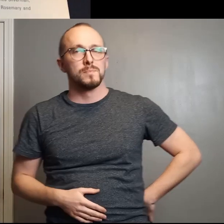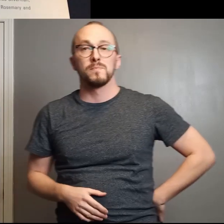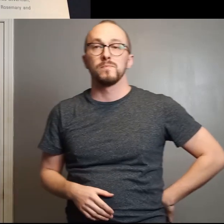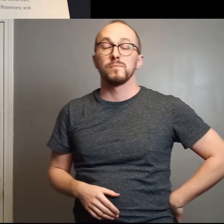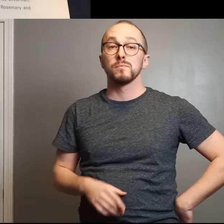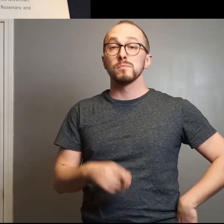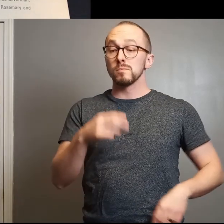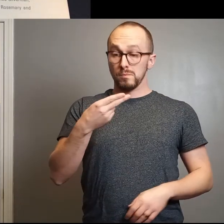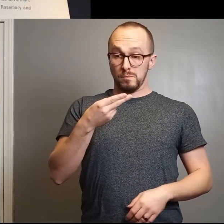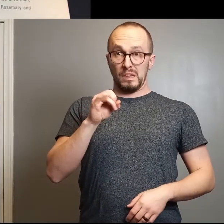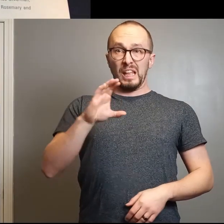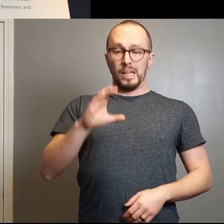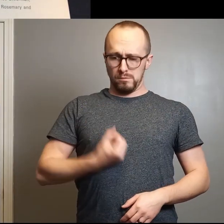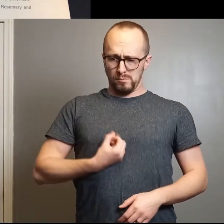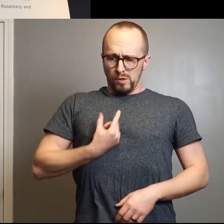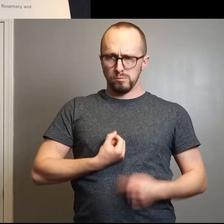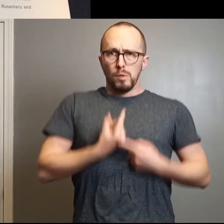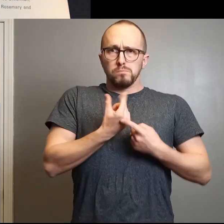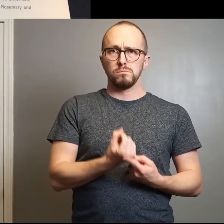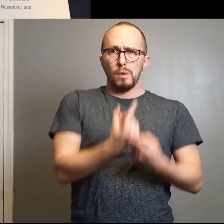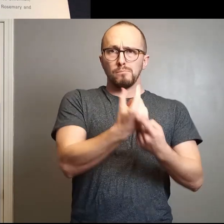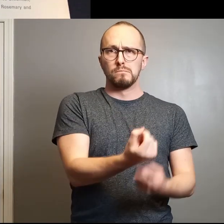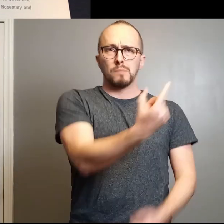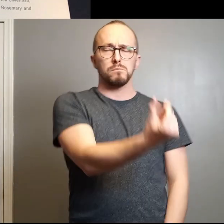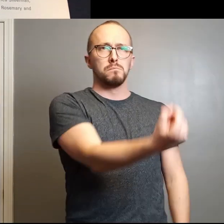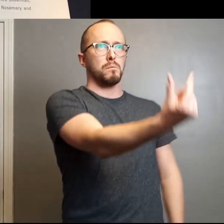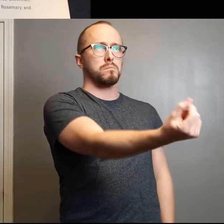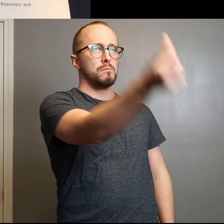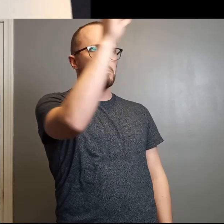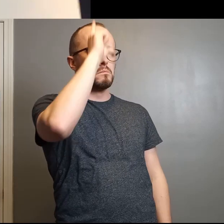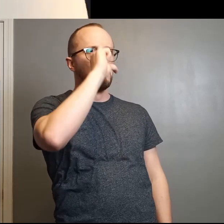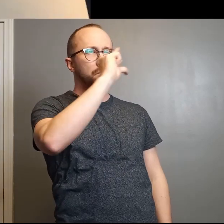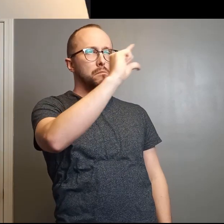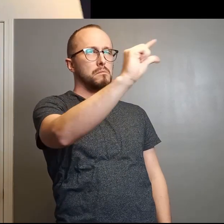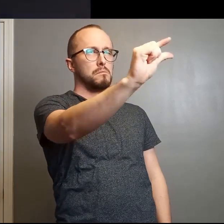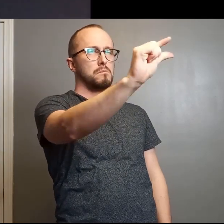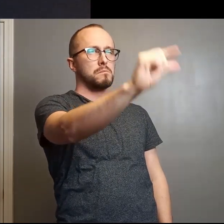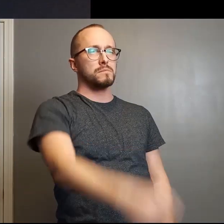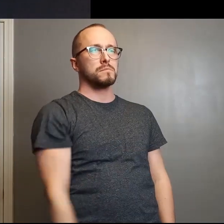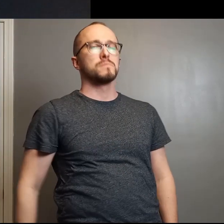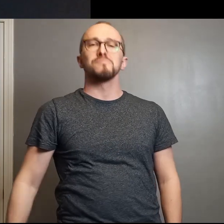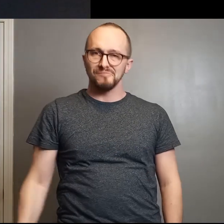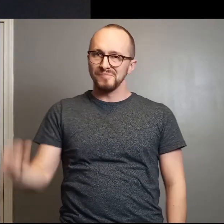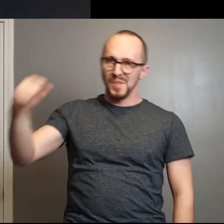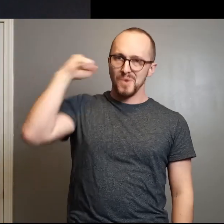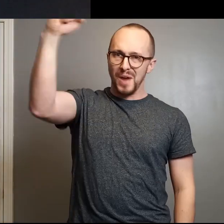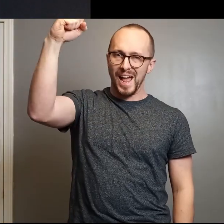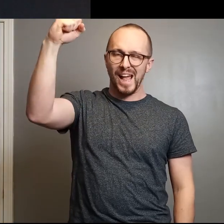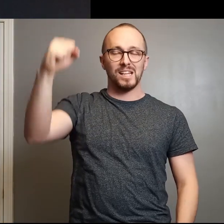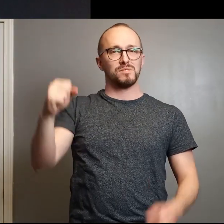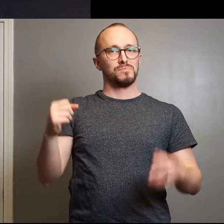They jumped away. Hic, hic, hic. Hooray! The end.